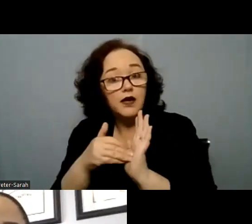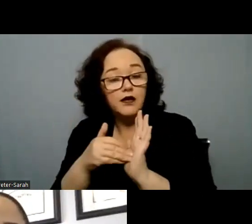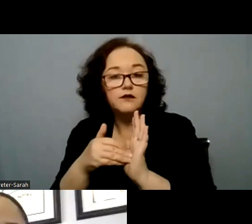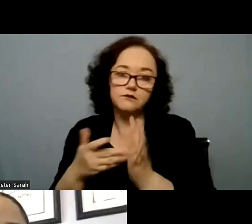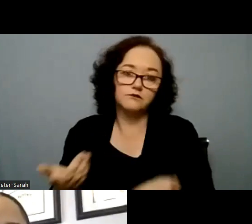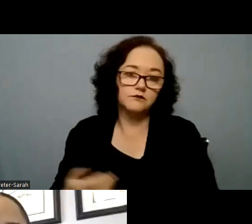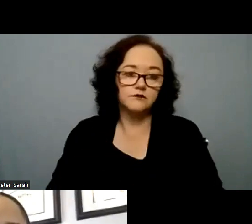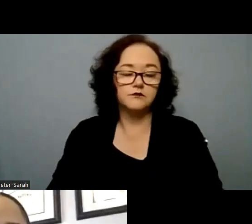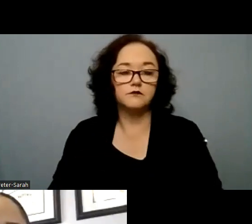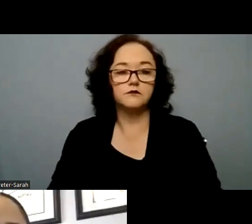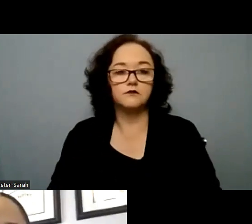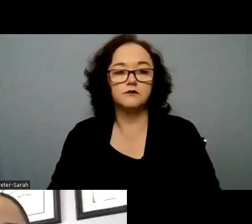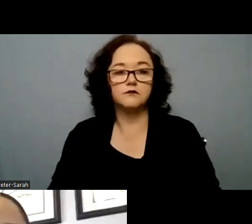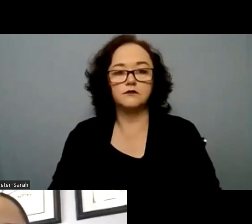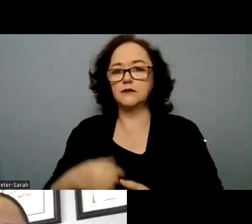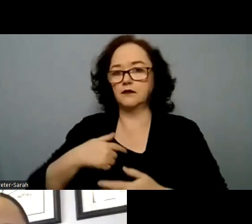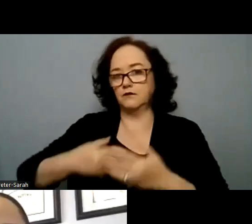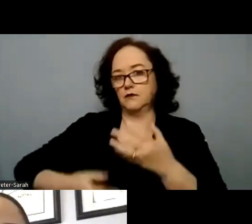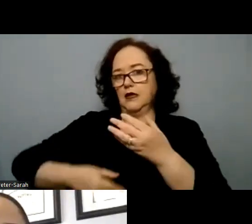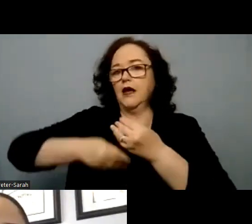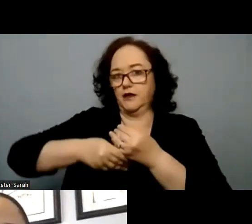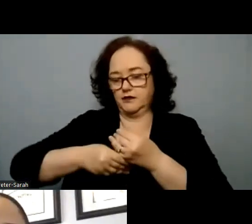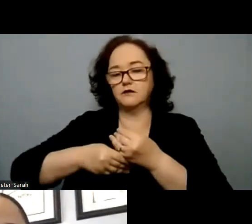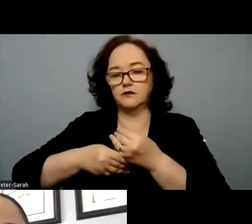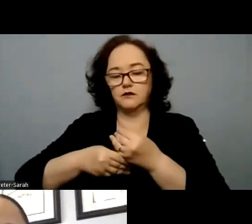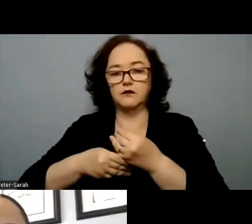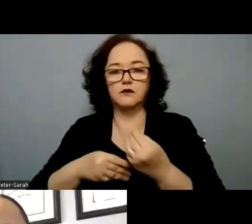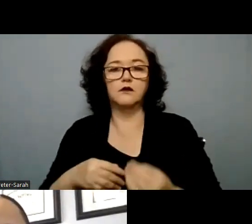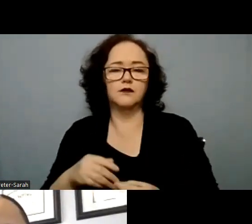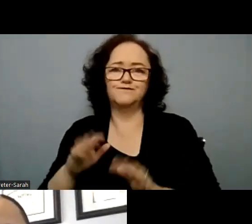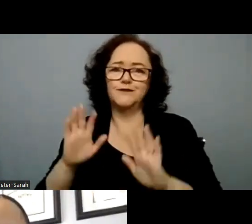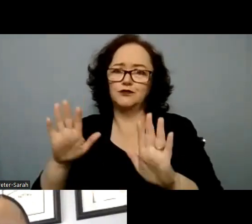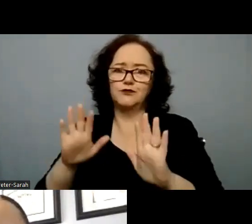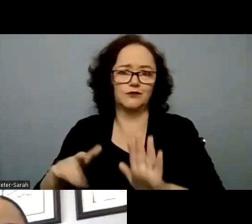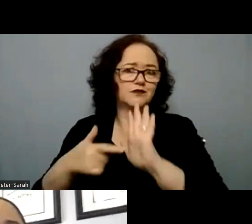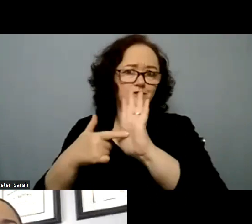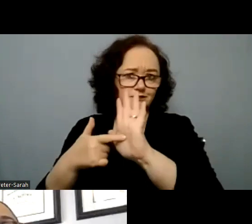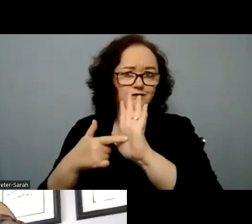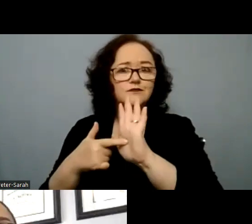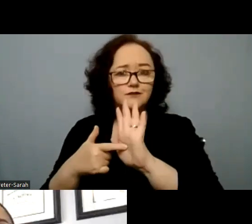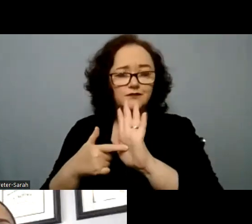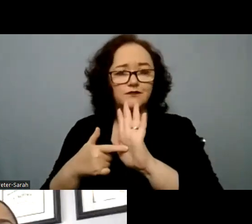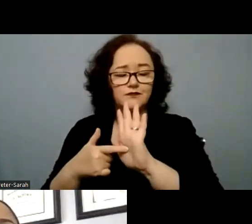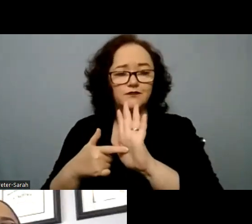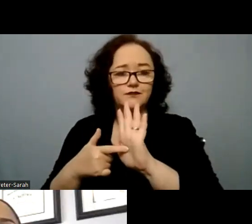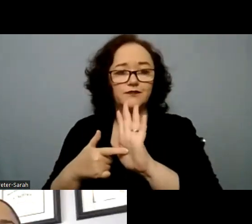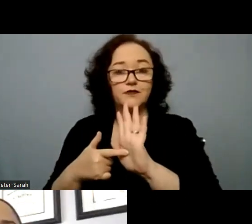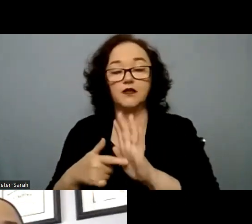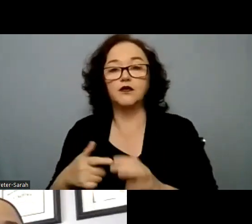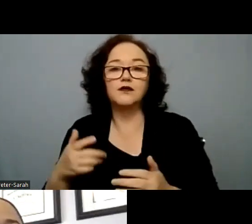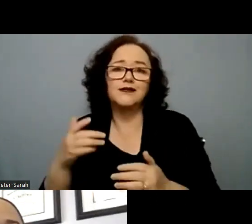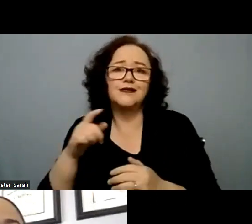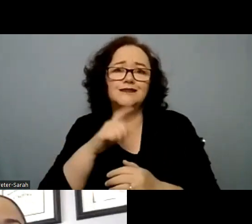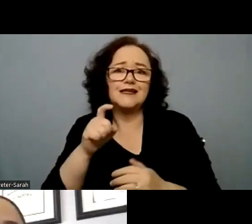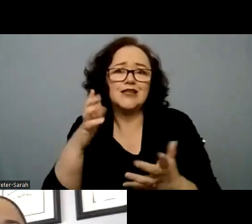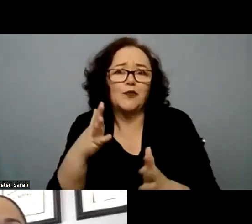And I'll just add on to what Andrea shared, and that's a great example, and that you all already have that knowledge and you're doing that. But